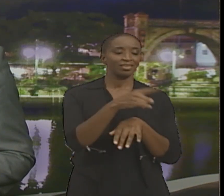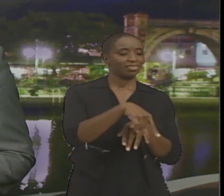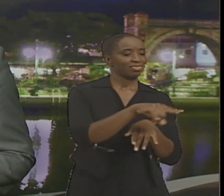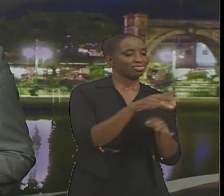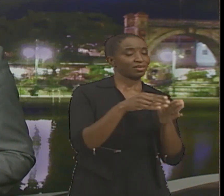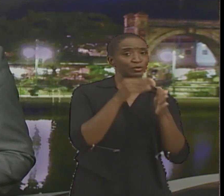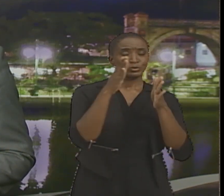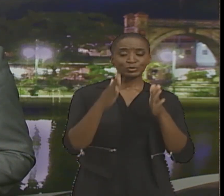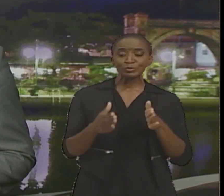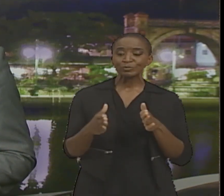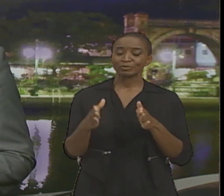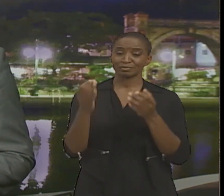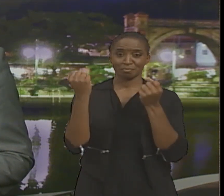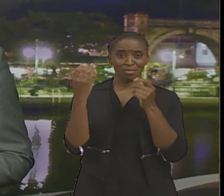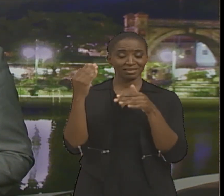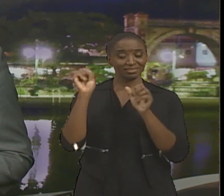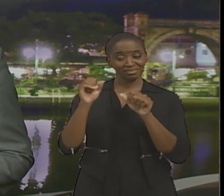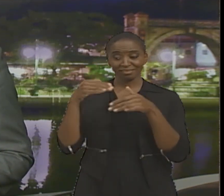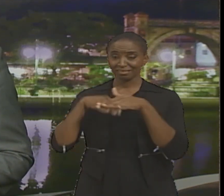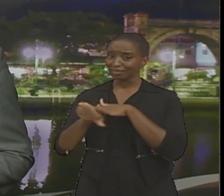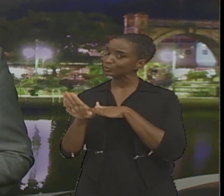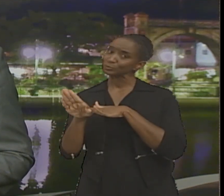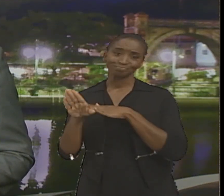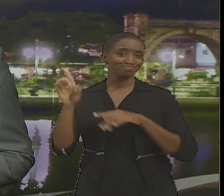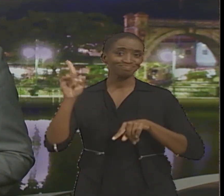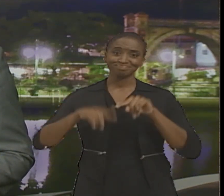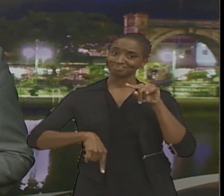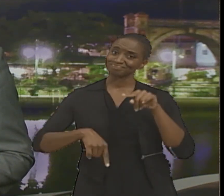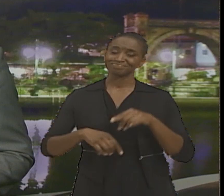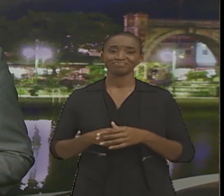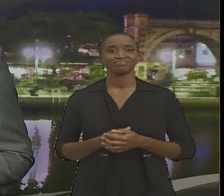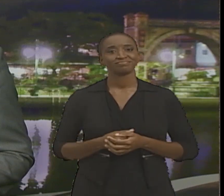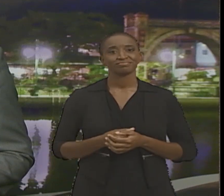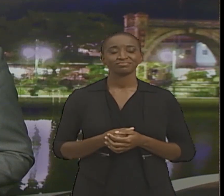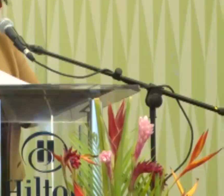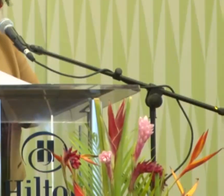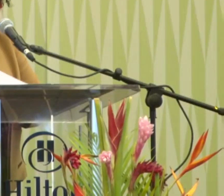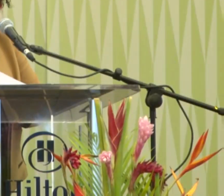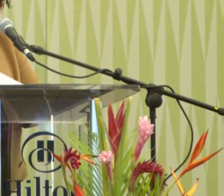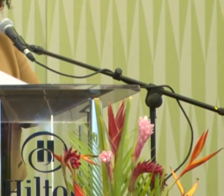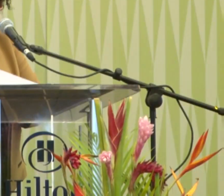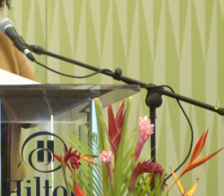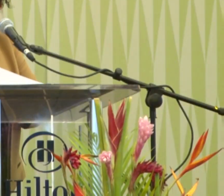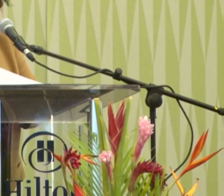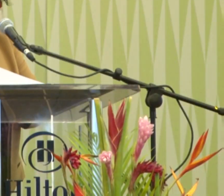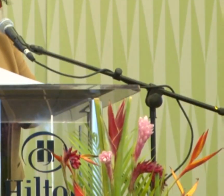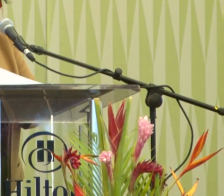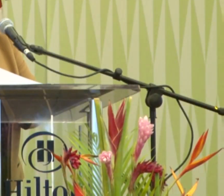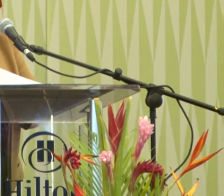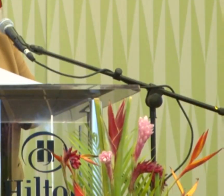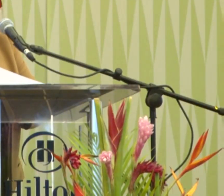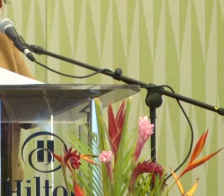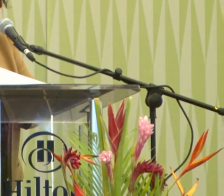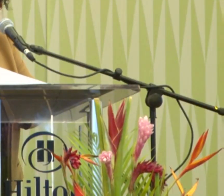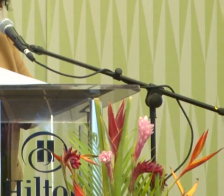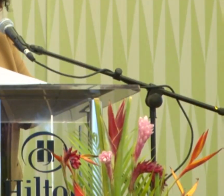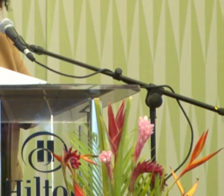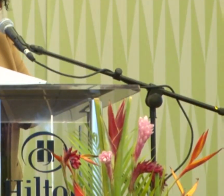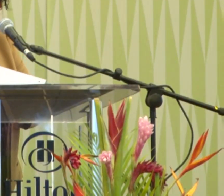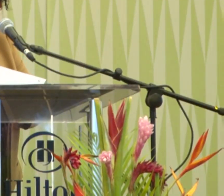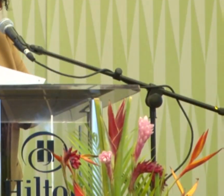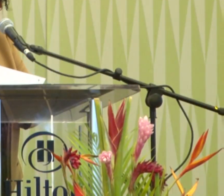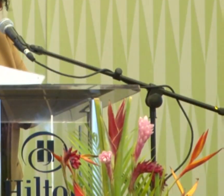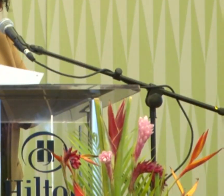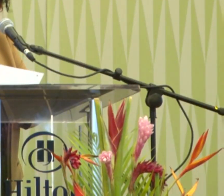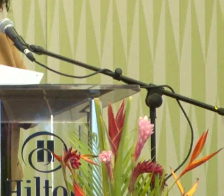turned away on a yearly basis. This will bring greater course diversity in